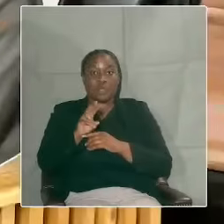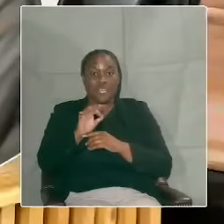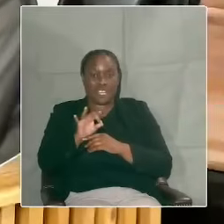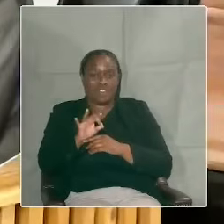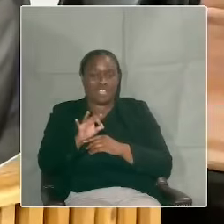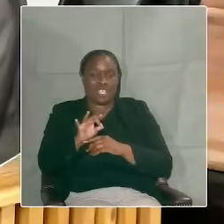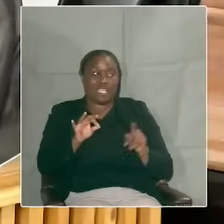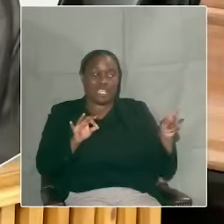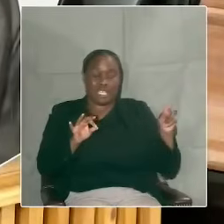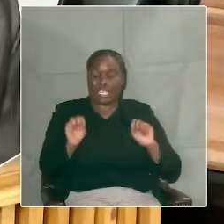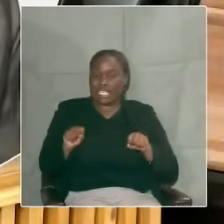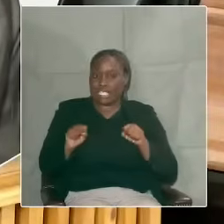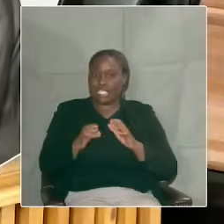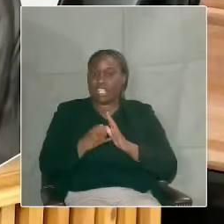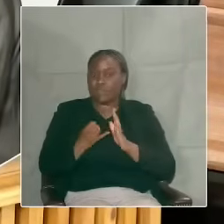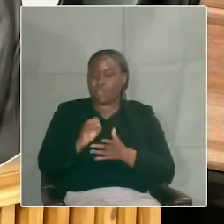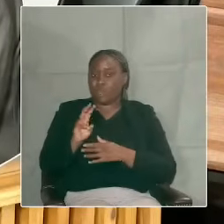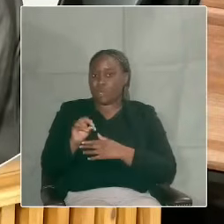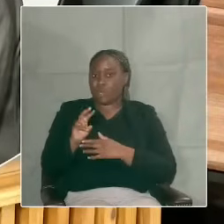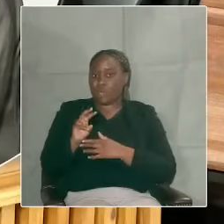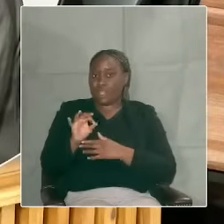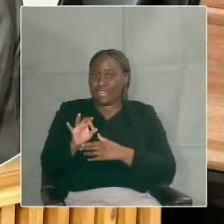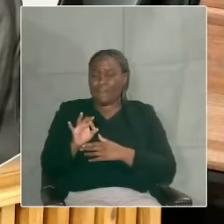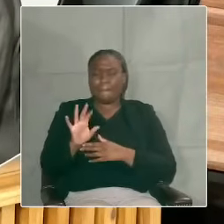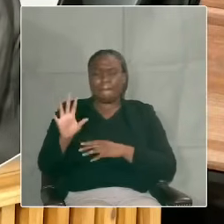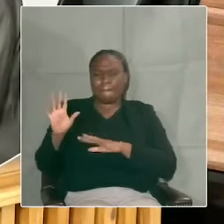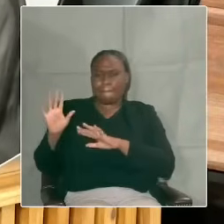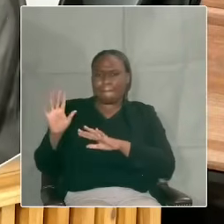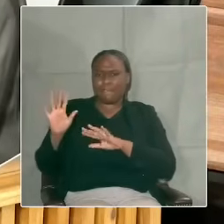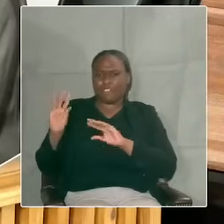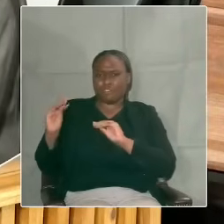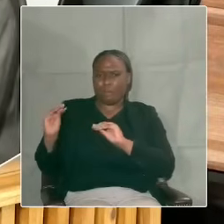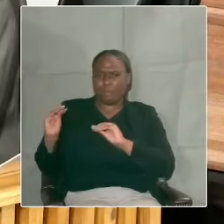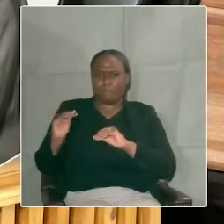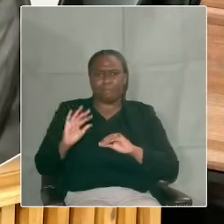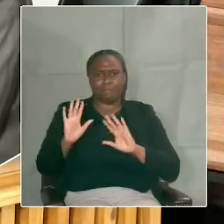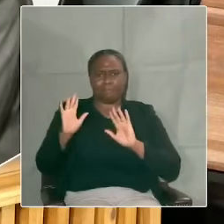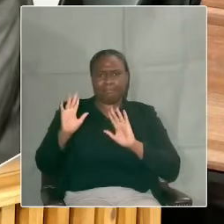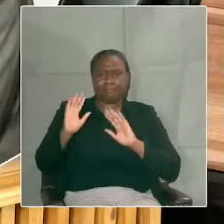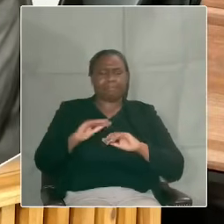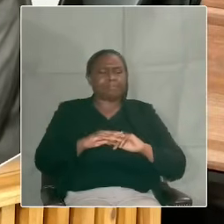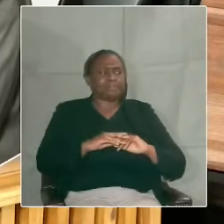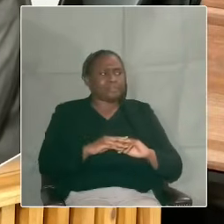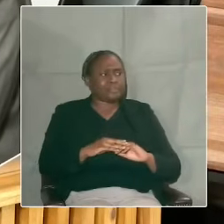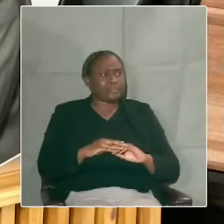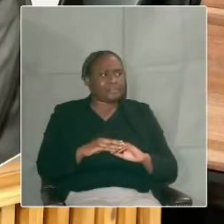2023. 23. I think if I can just ask you to stop there. You remember